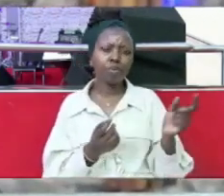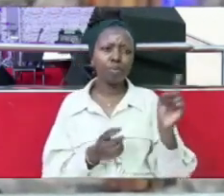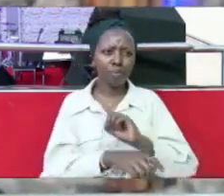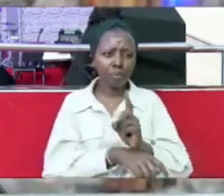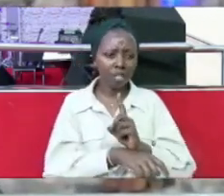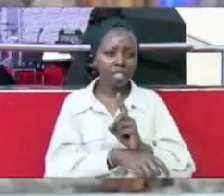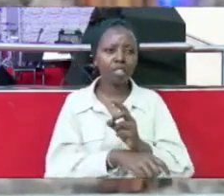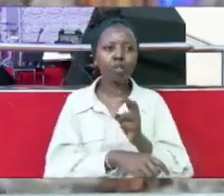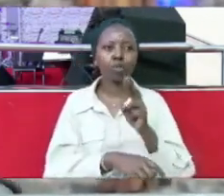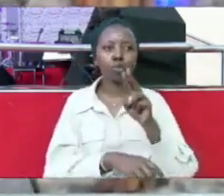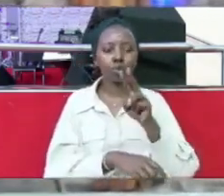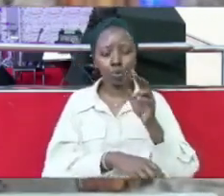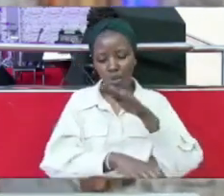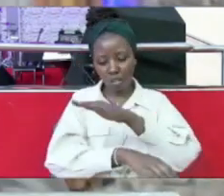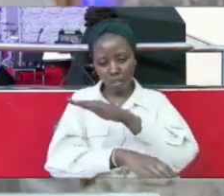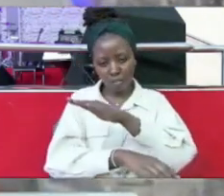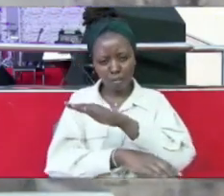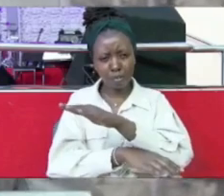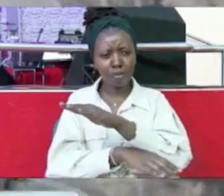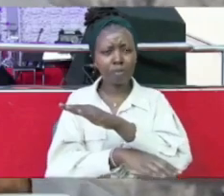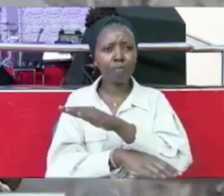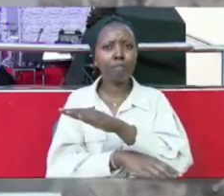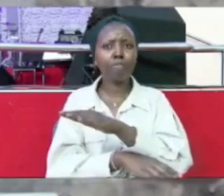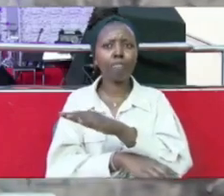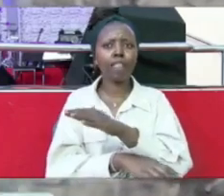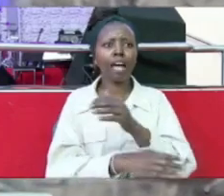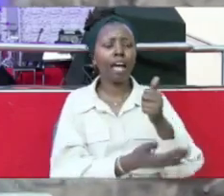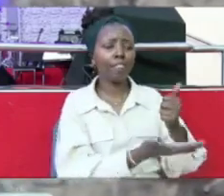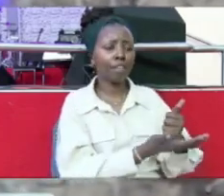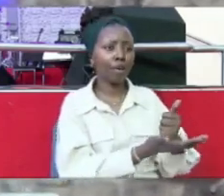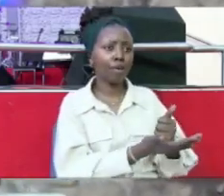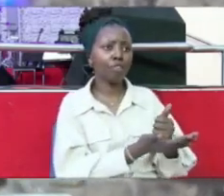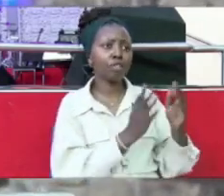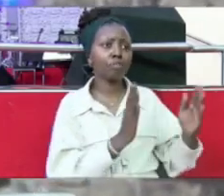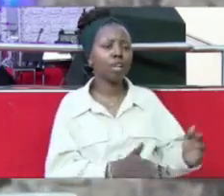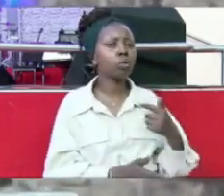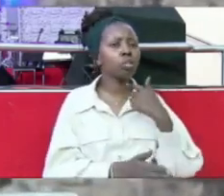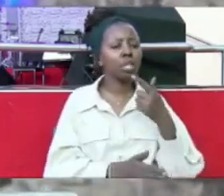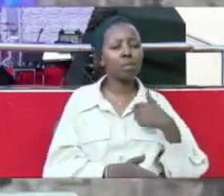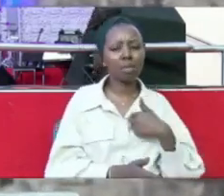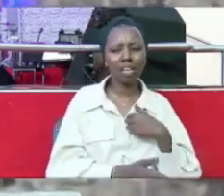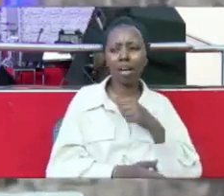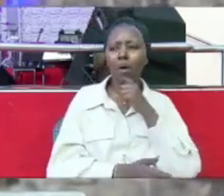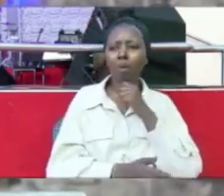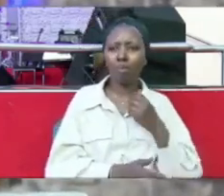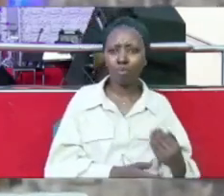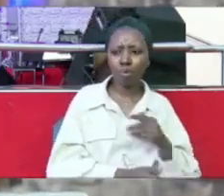two. And the secretary told me, ah, this gentleman has done very well.